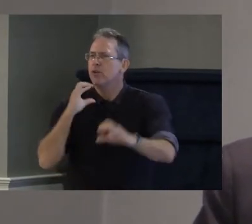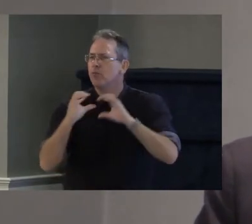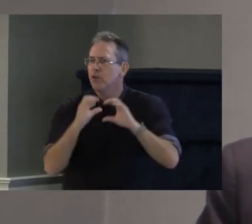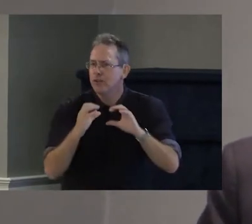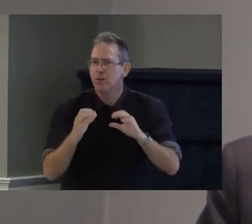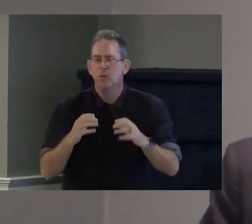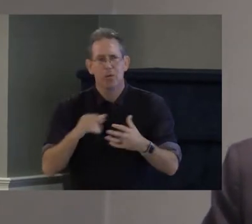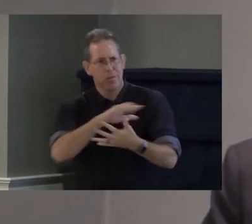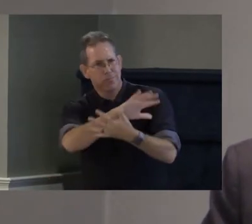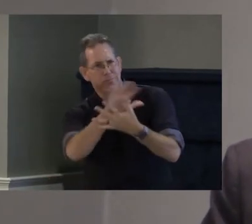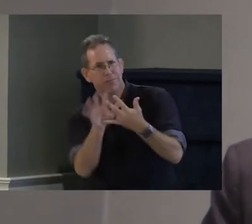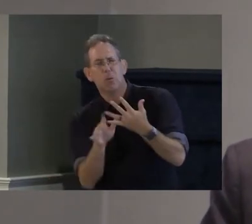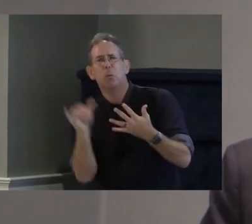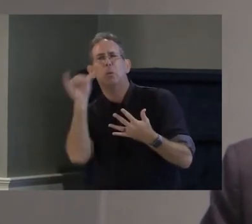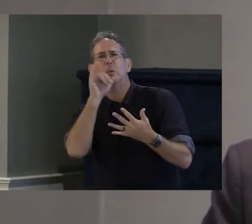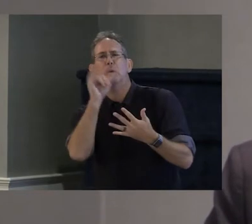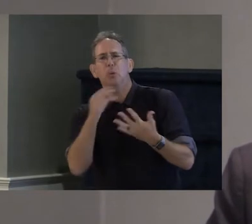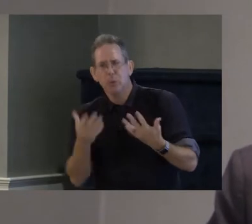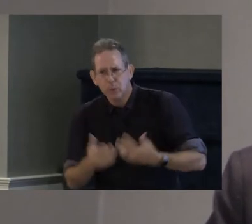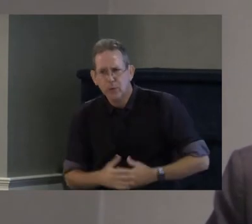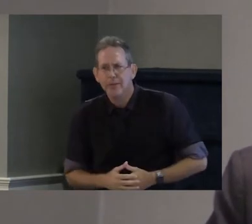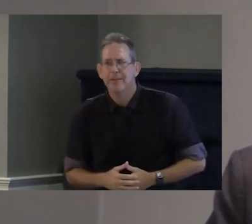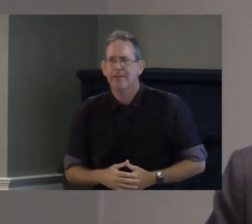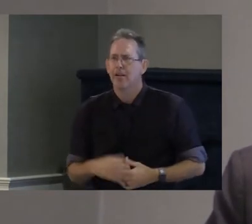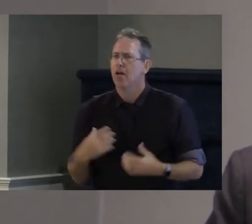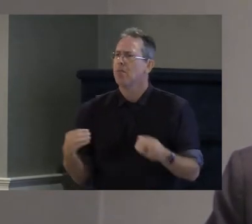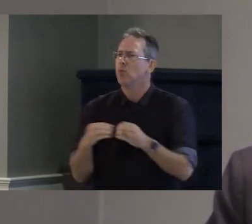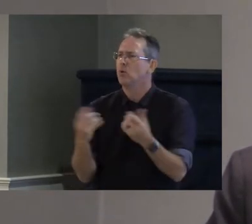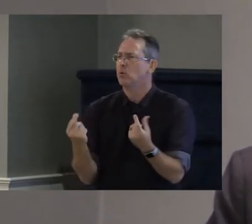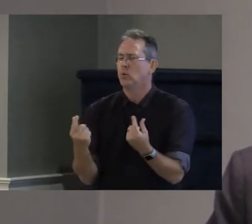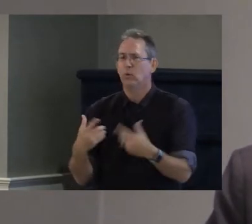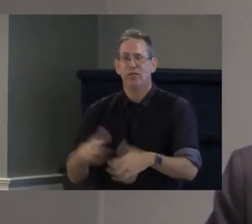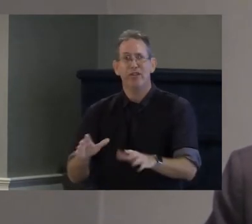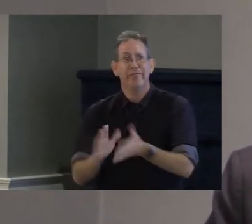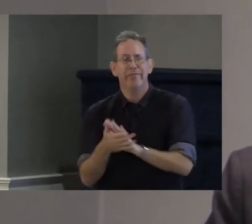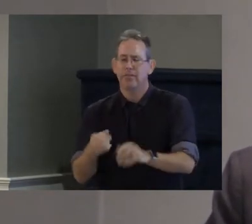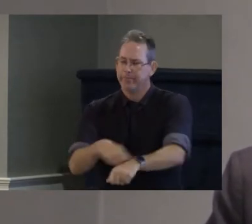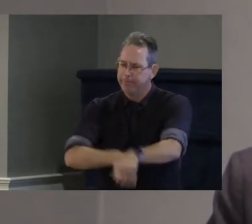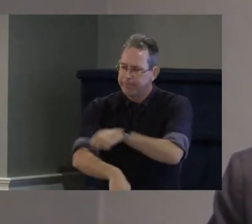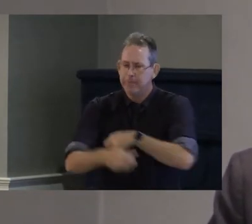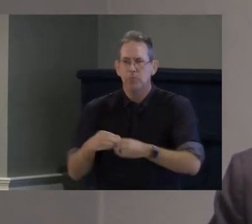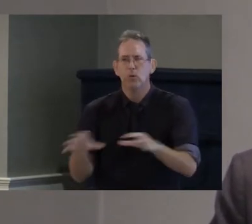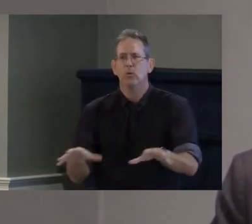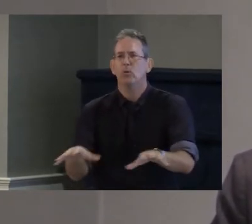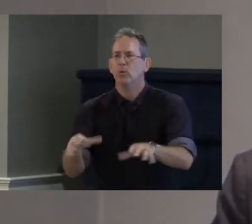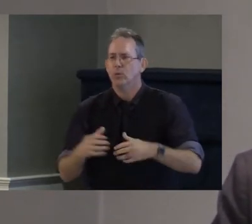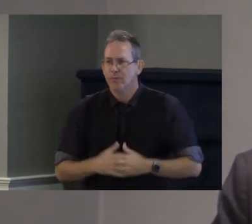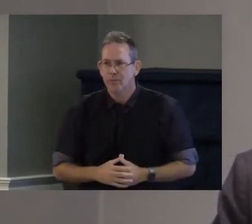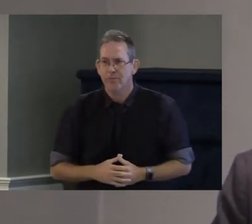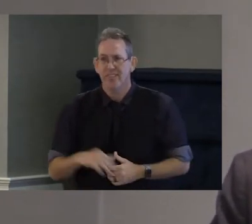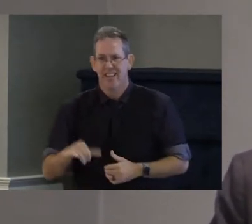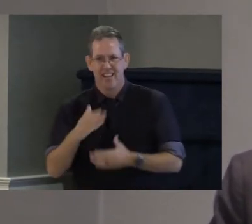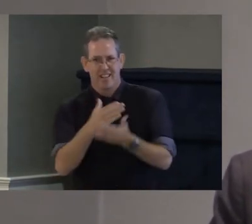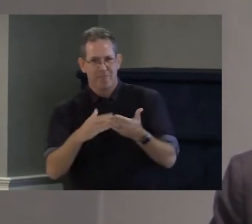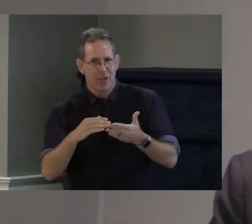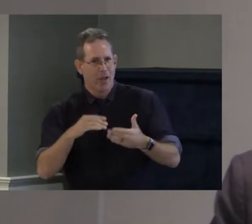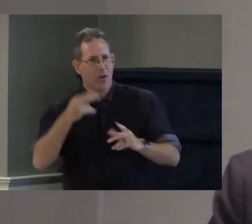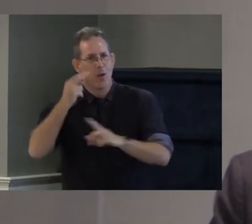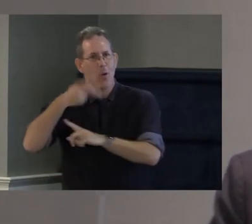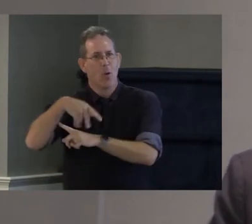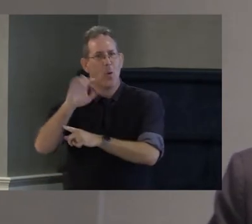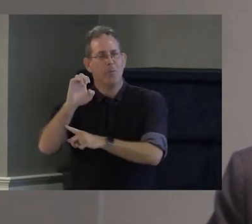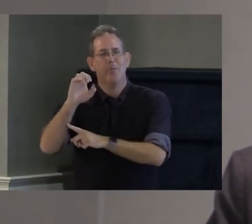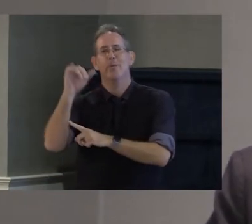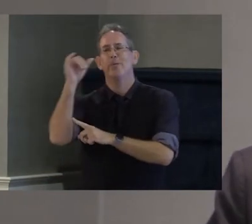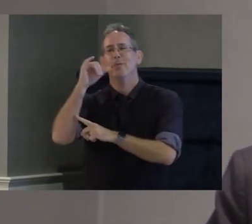ADA. So much more work to do. But that piece, that hope piece, just really resonates.